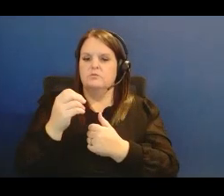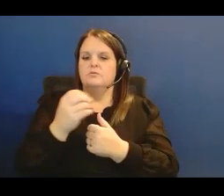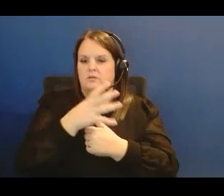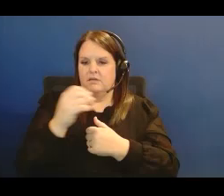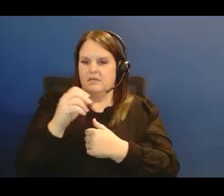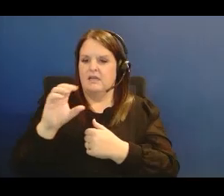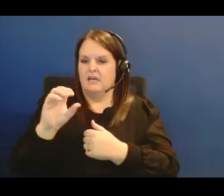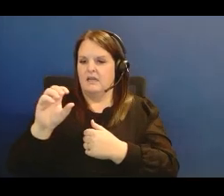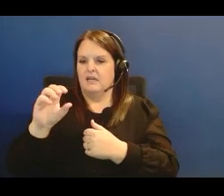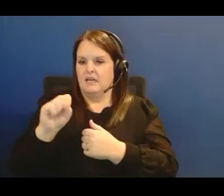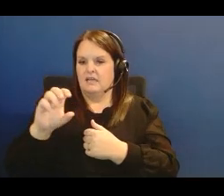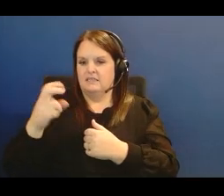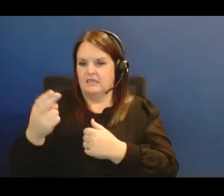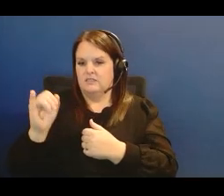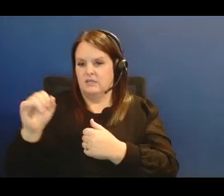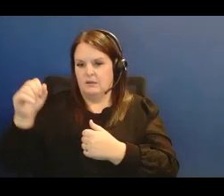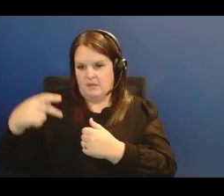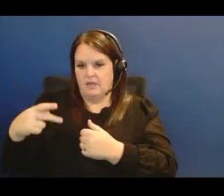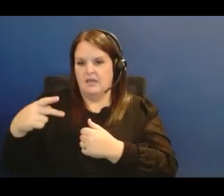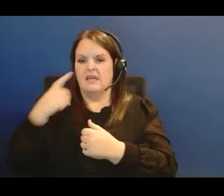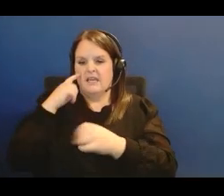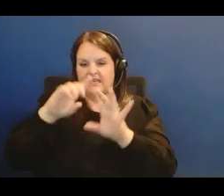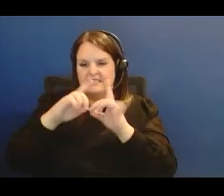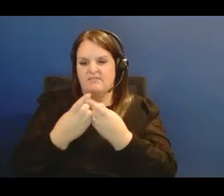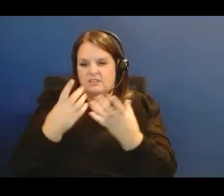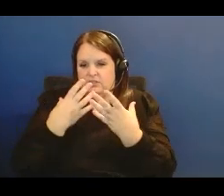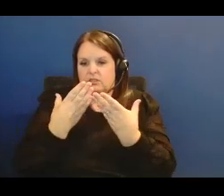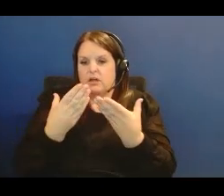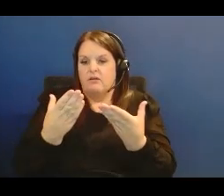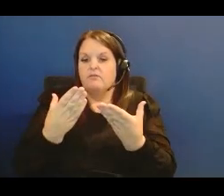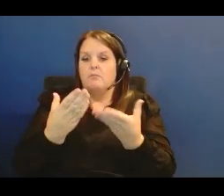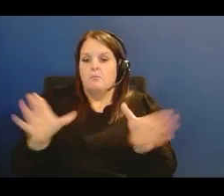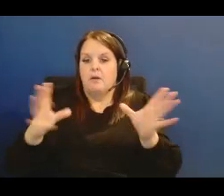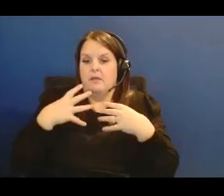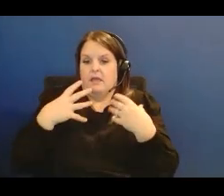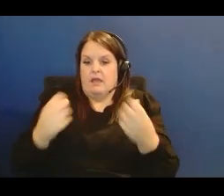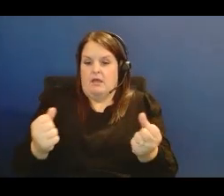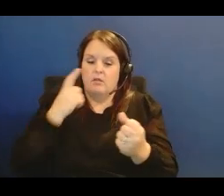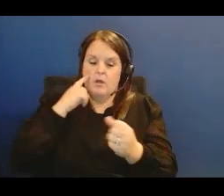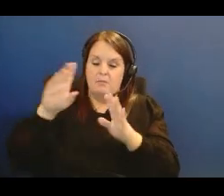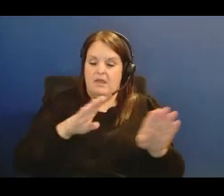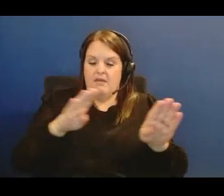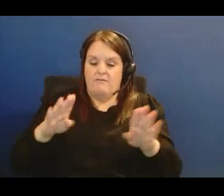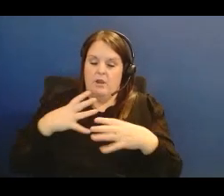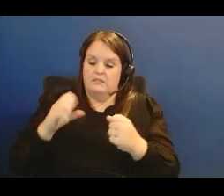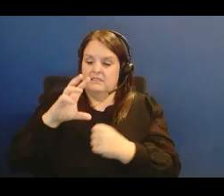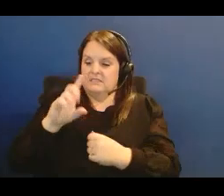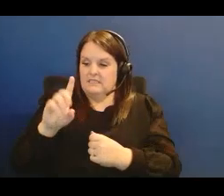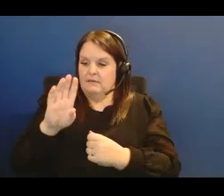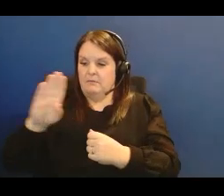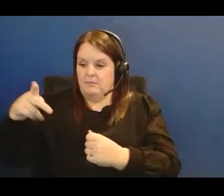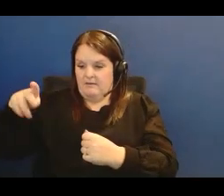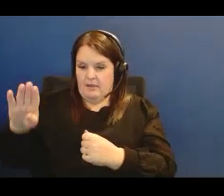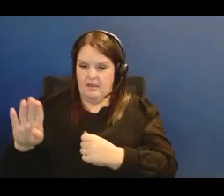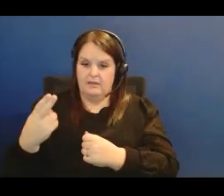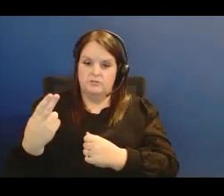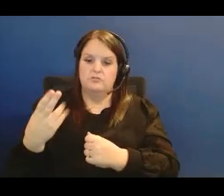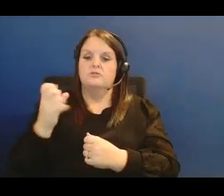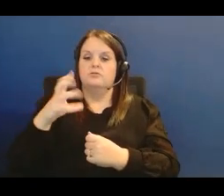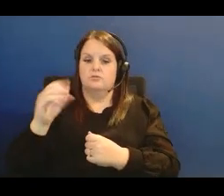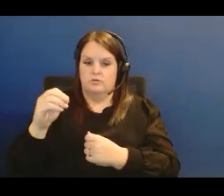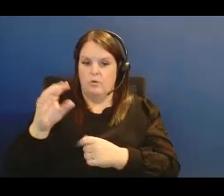SHIP is the Division of Public Health and Behavioral Health, also known as the PBH. In partnership with the Public Health Resource